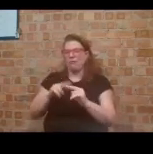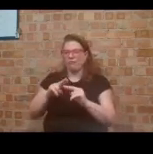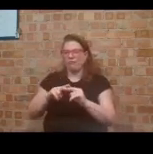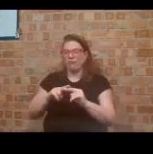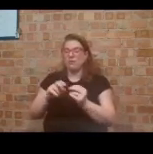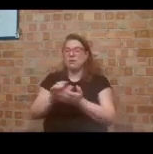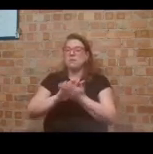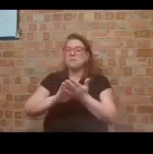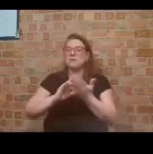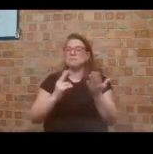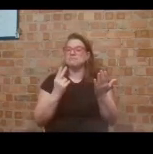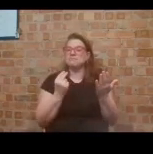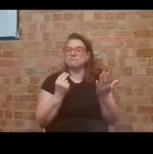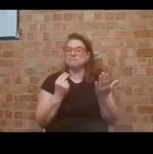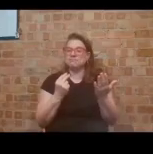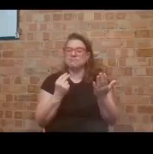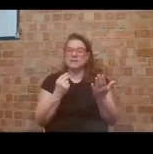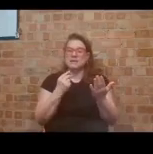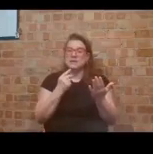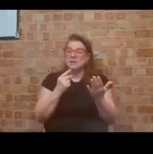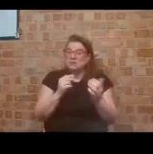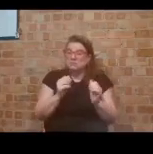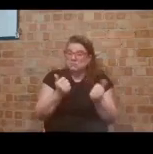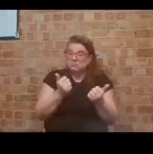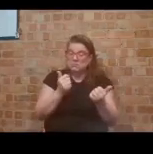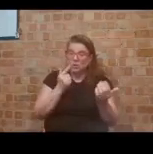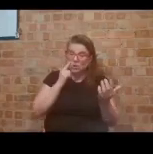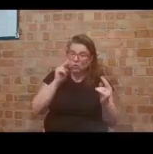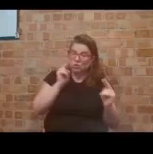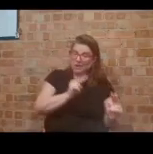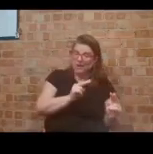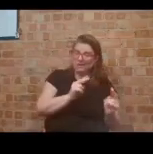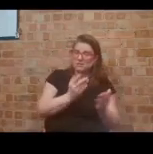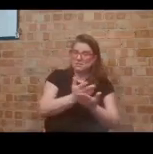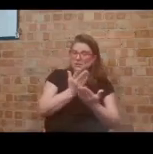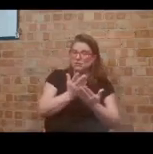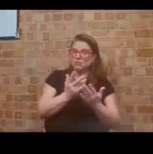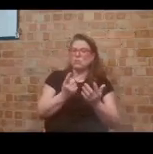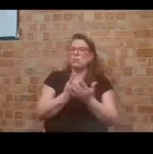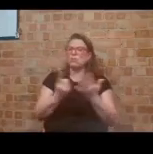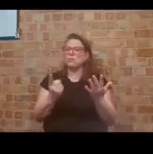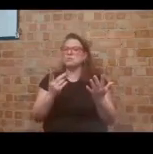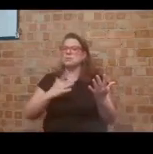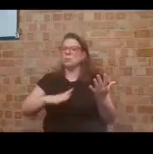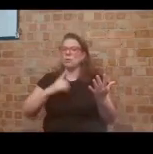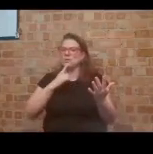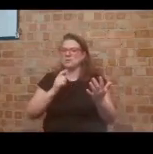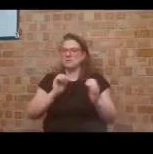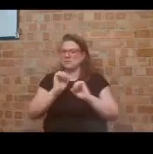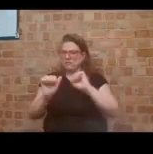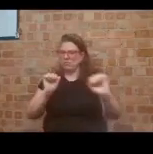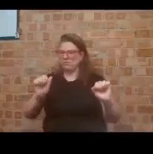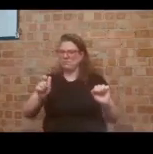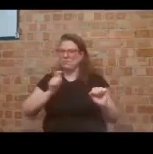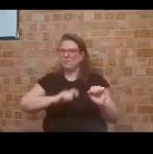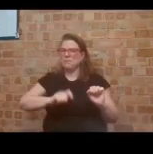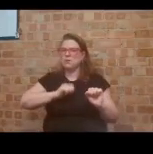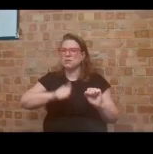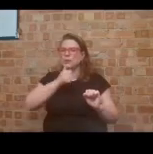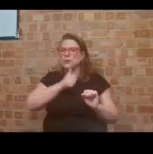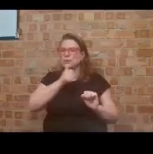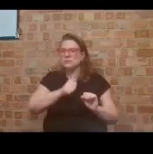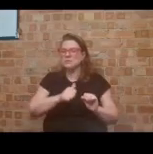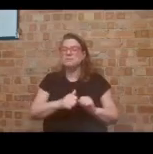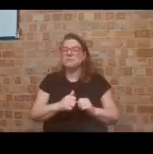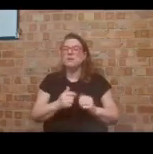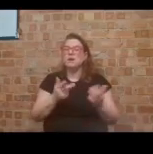be set to VoiceOver by default. It's a good idea to check that it's set to whatever you want it to be set to. So to do that, I'm actually